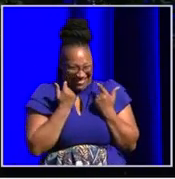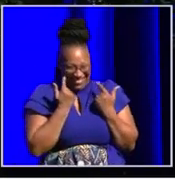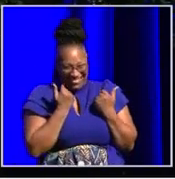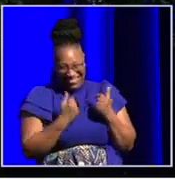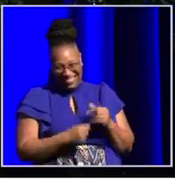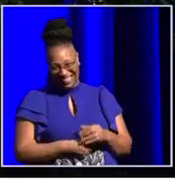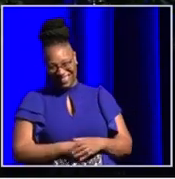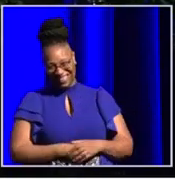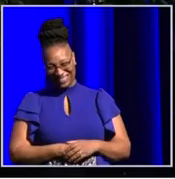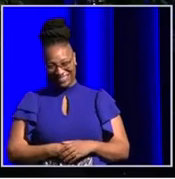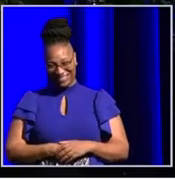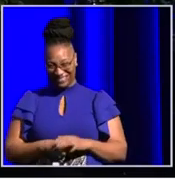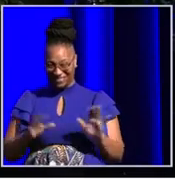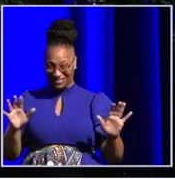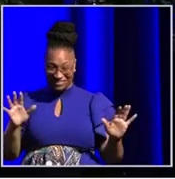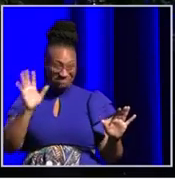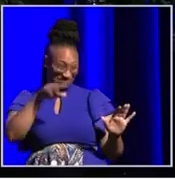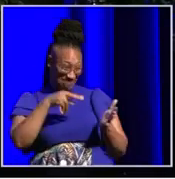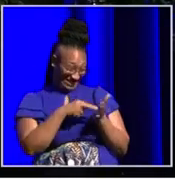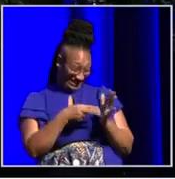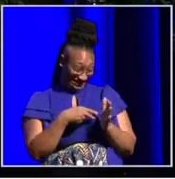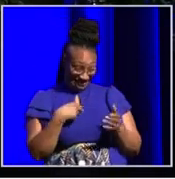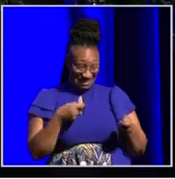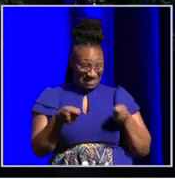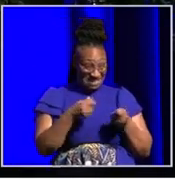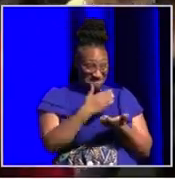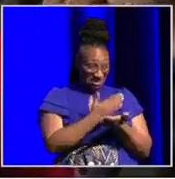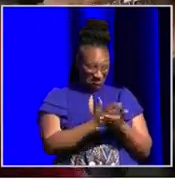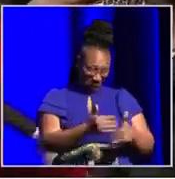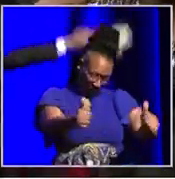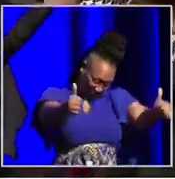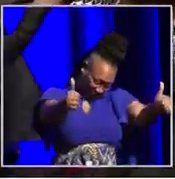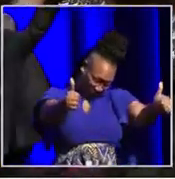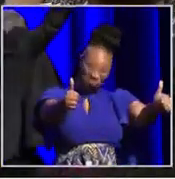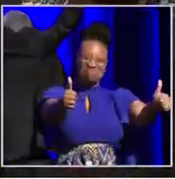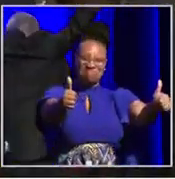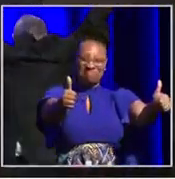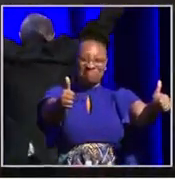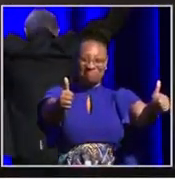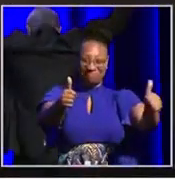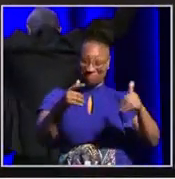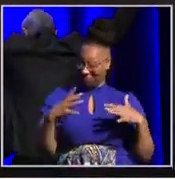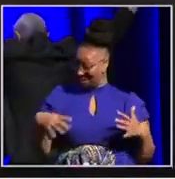That's how DC natives do it. It takes a village, Tom Sherwood.